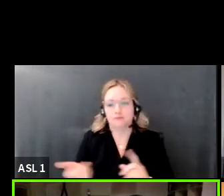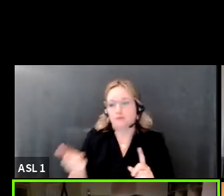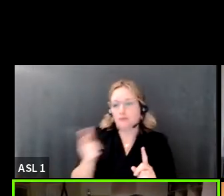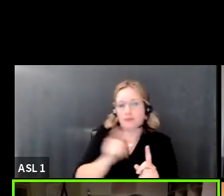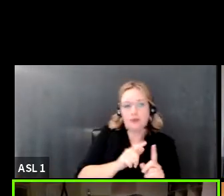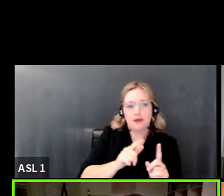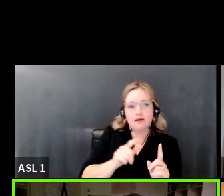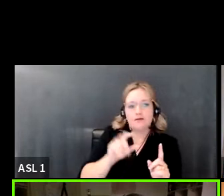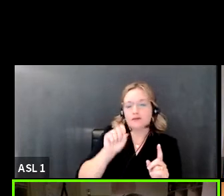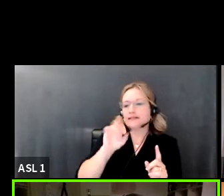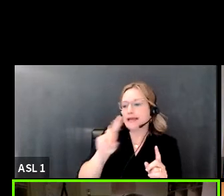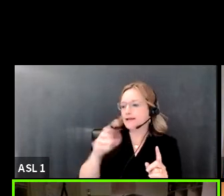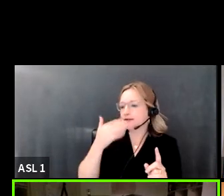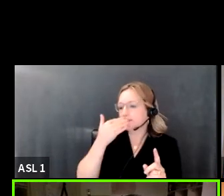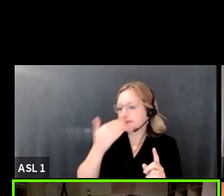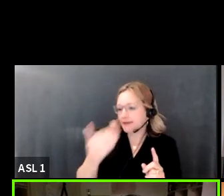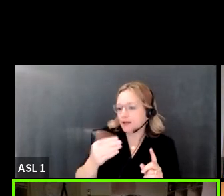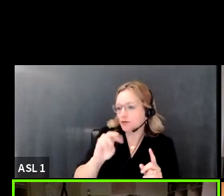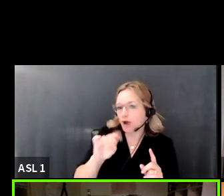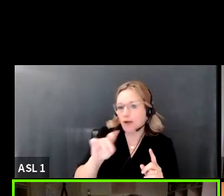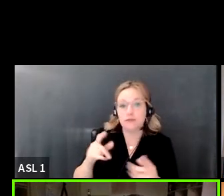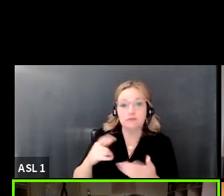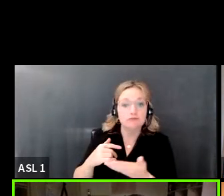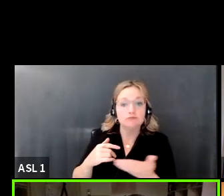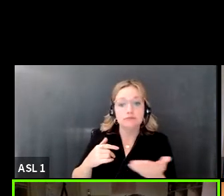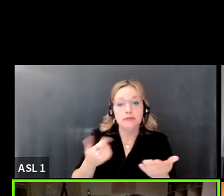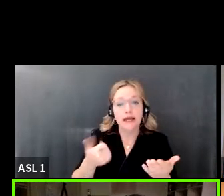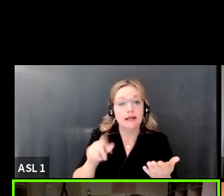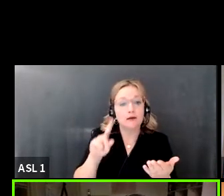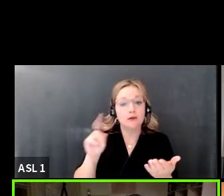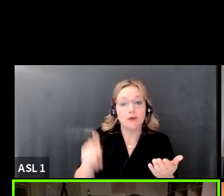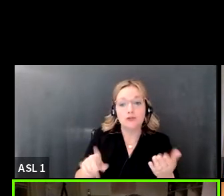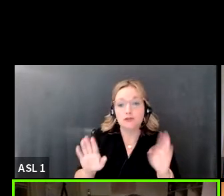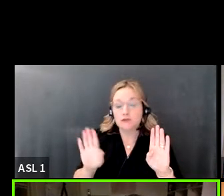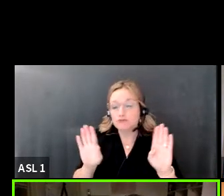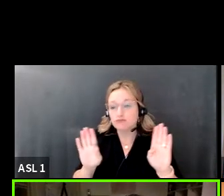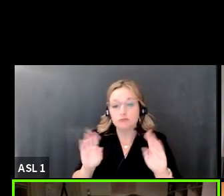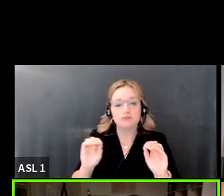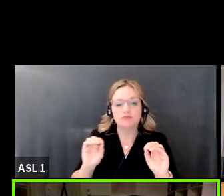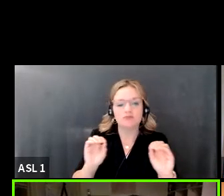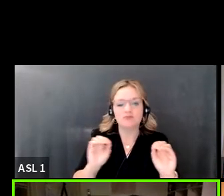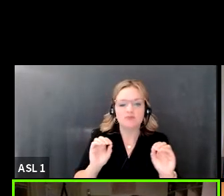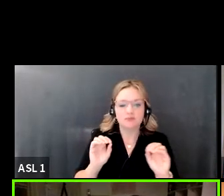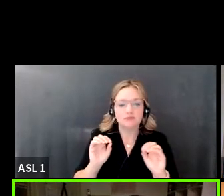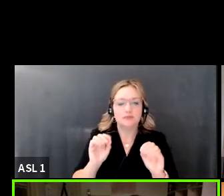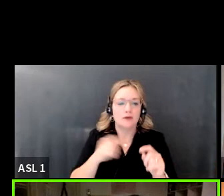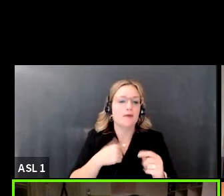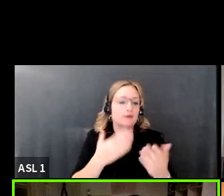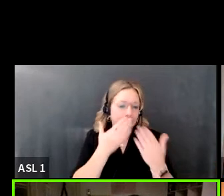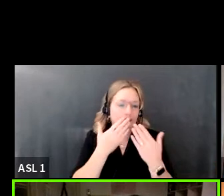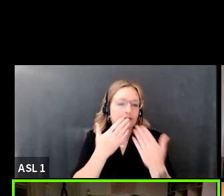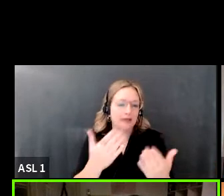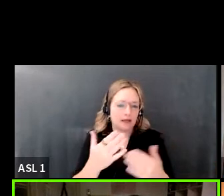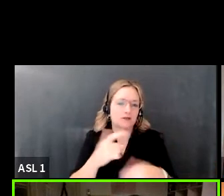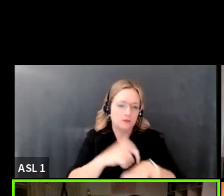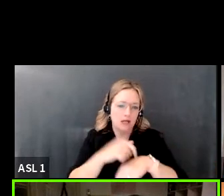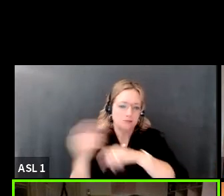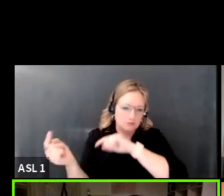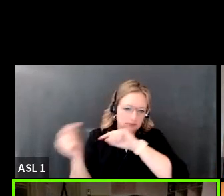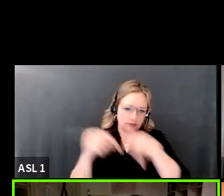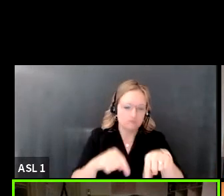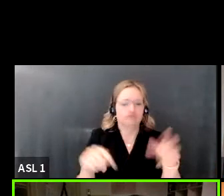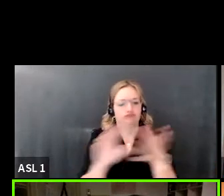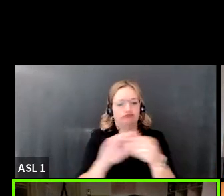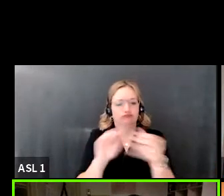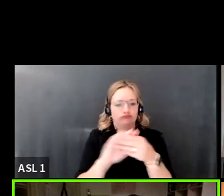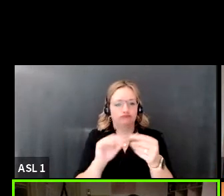very much for coming mohammed i'll check and see i don't see any hands up but um i i did want to thank you for taking time once again to come to